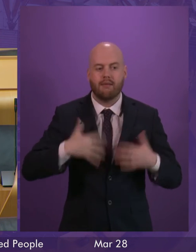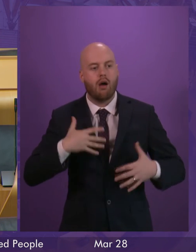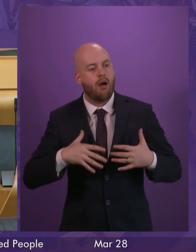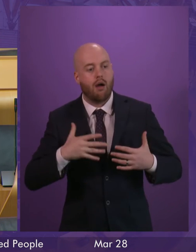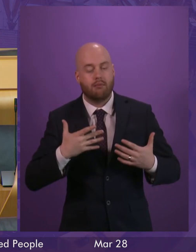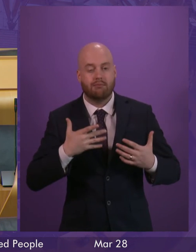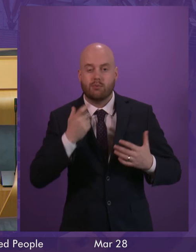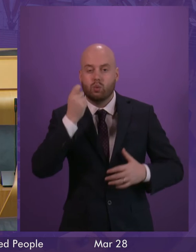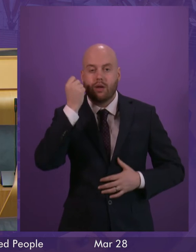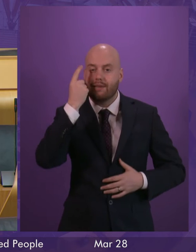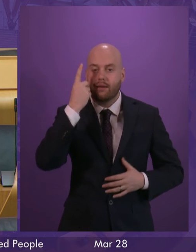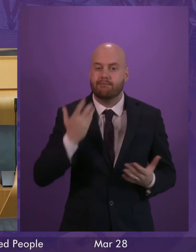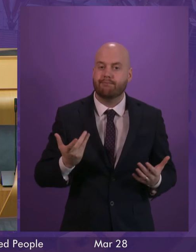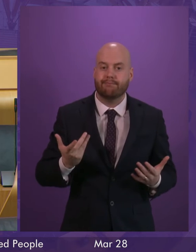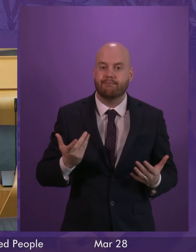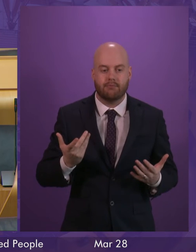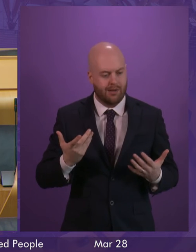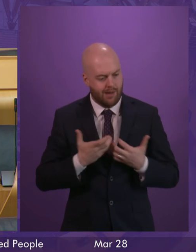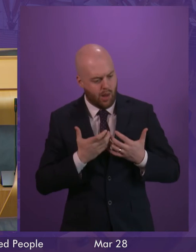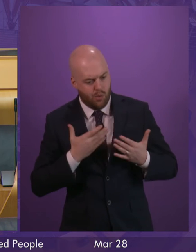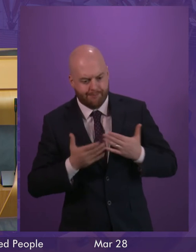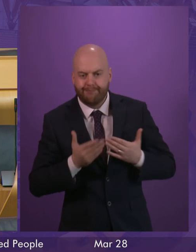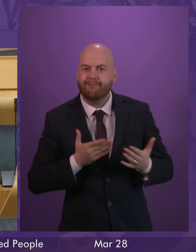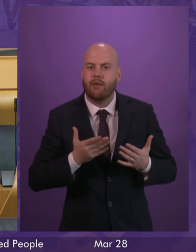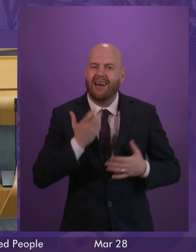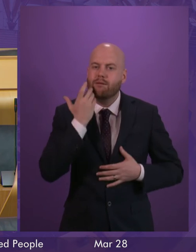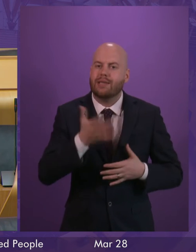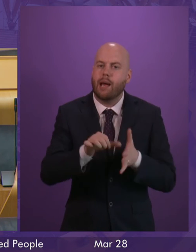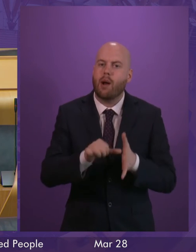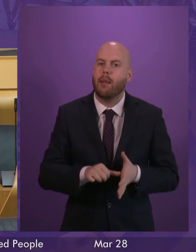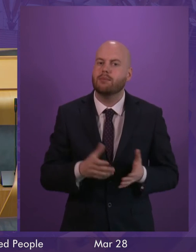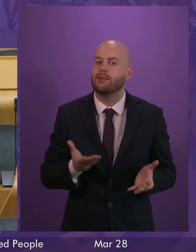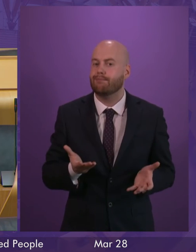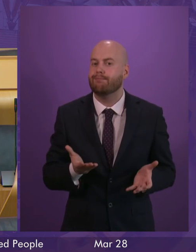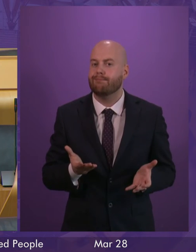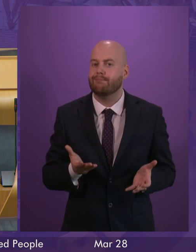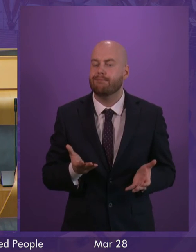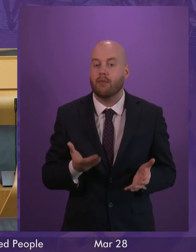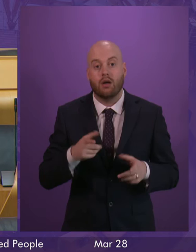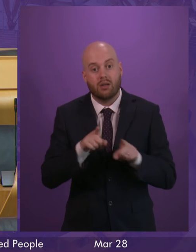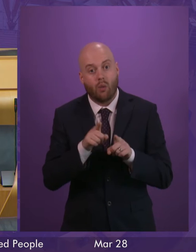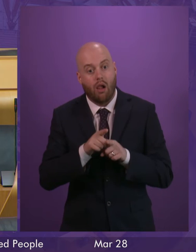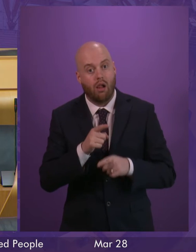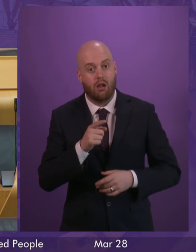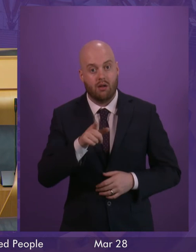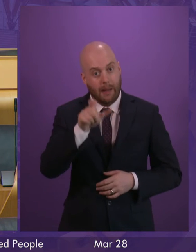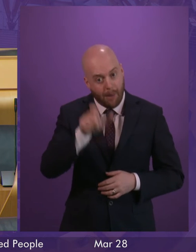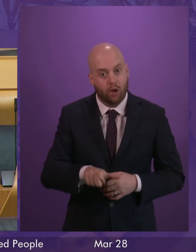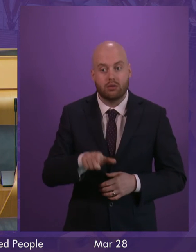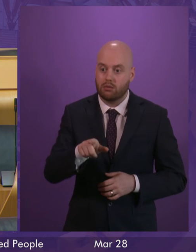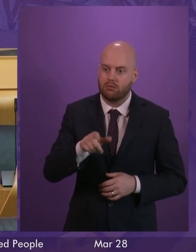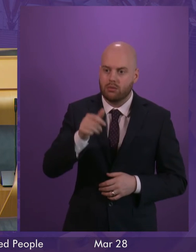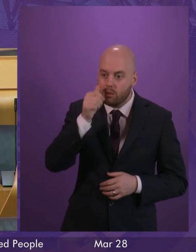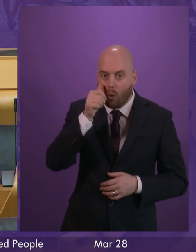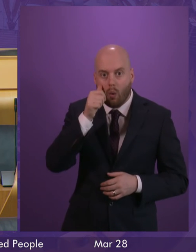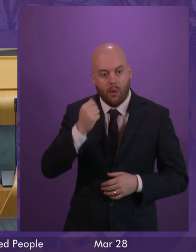innovate, circumvent or mitigate daily problems. Not least, there can be less understanding of the effect that that disability is